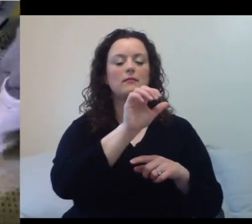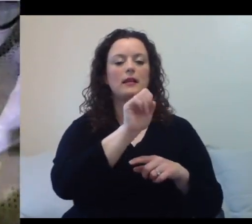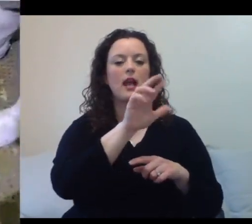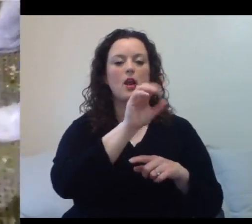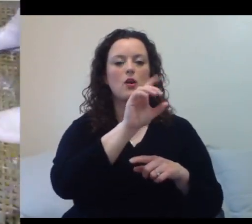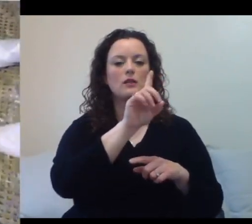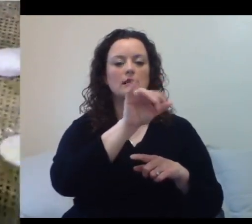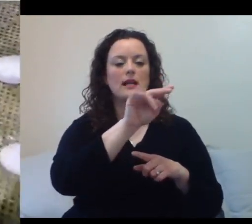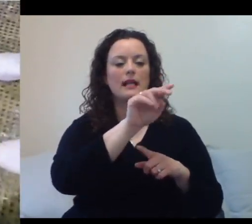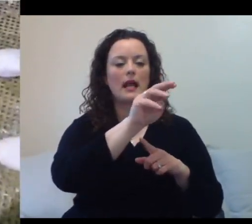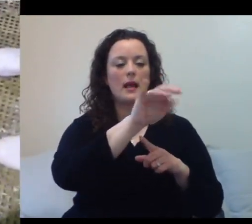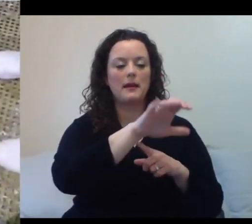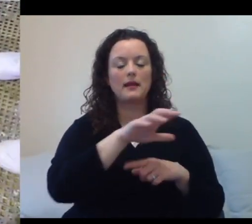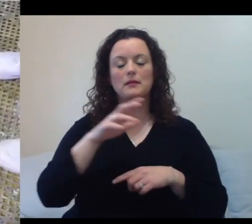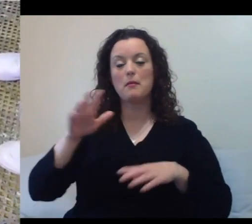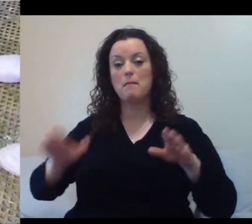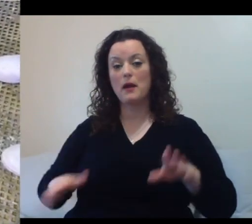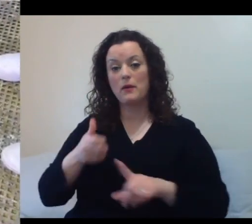Okay.